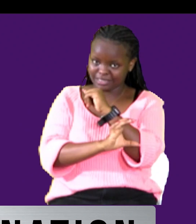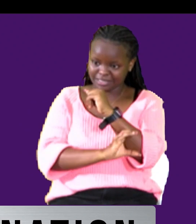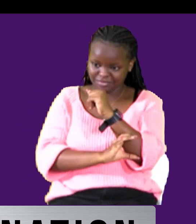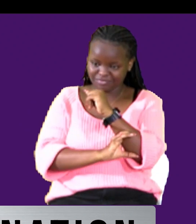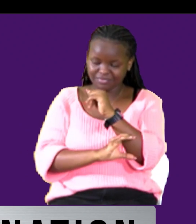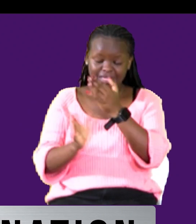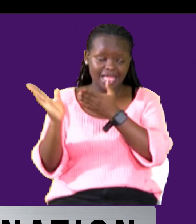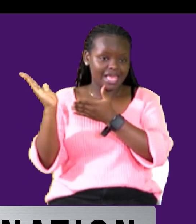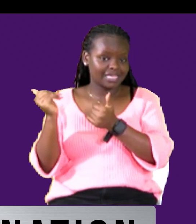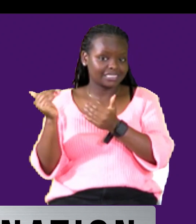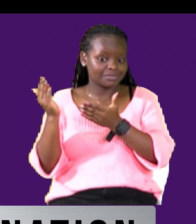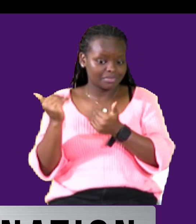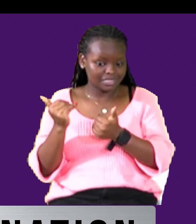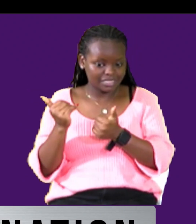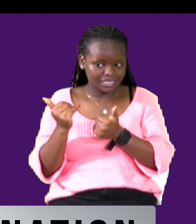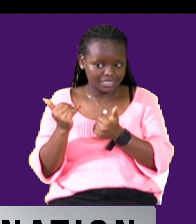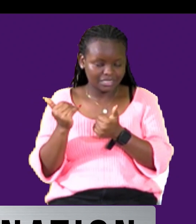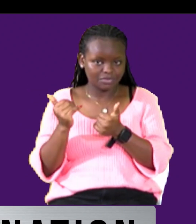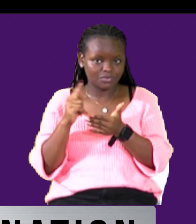he's expected to,